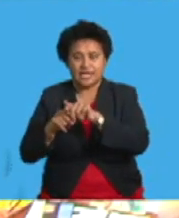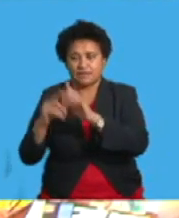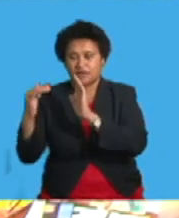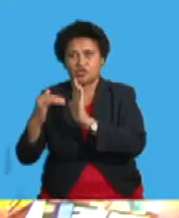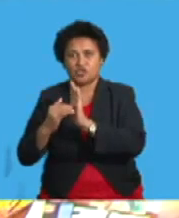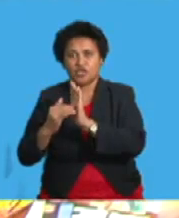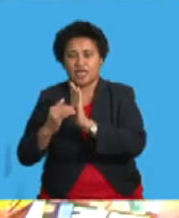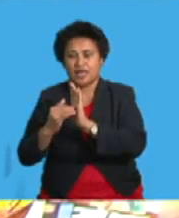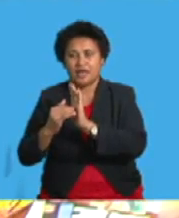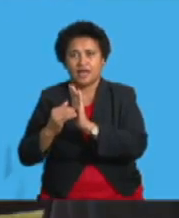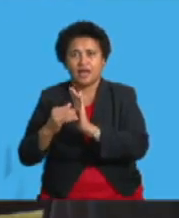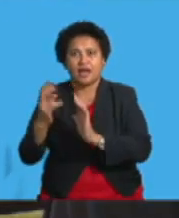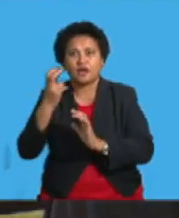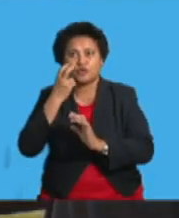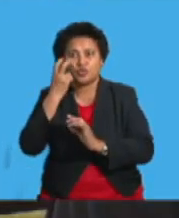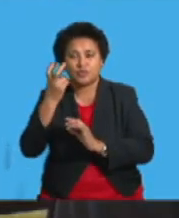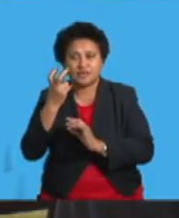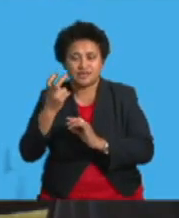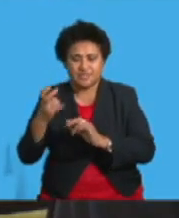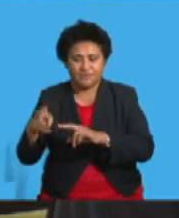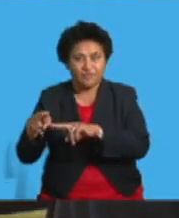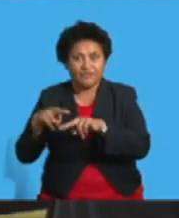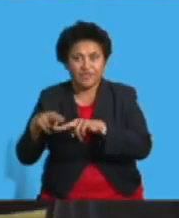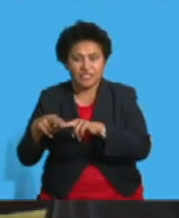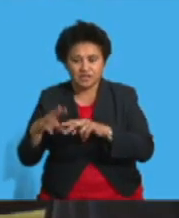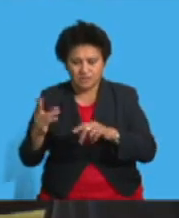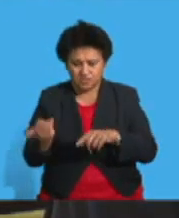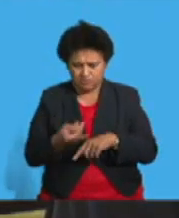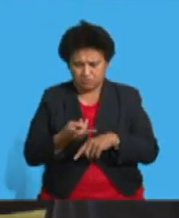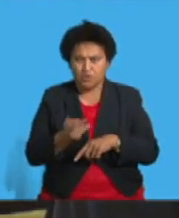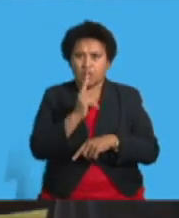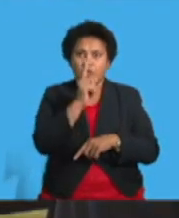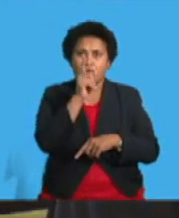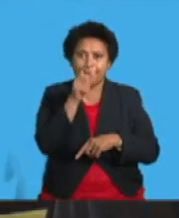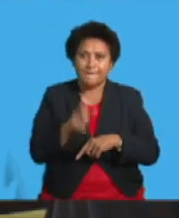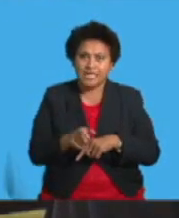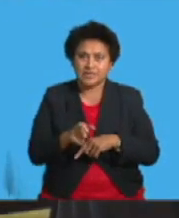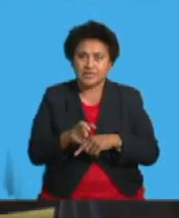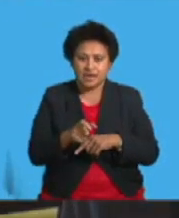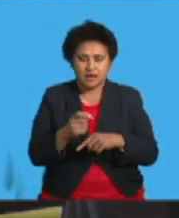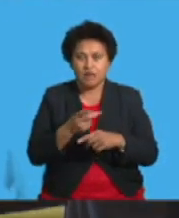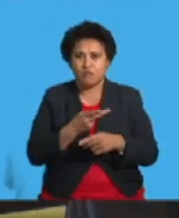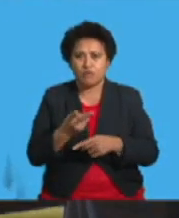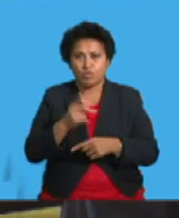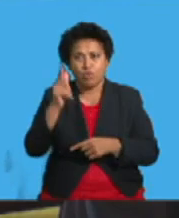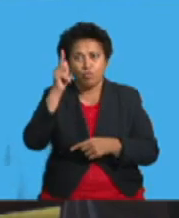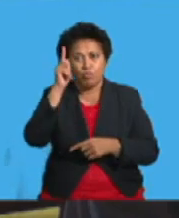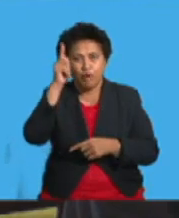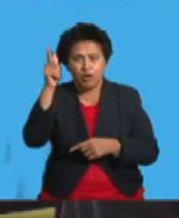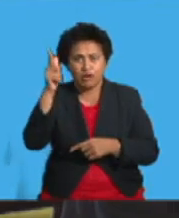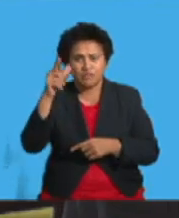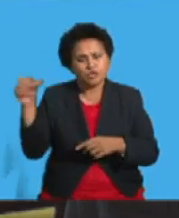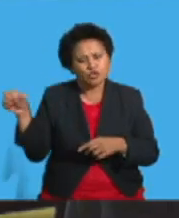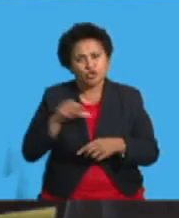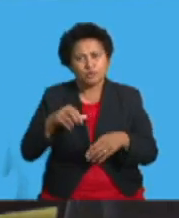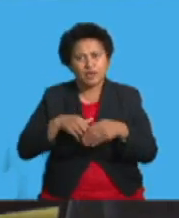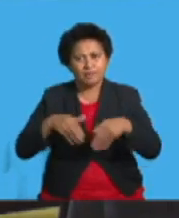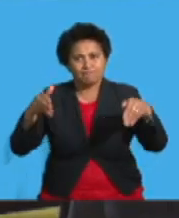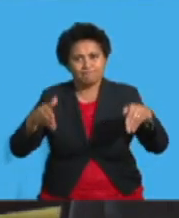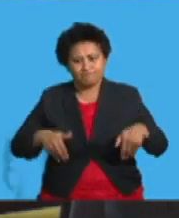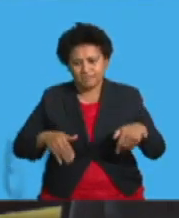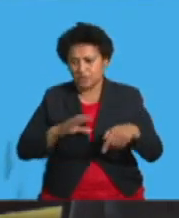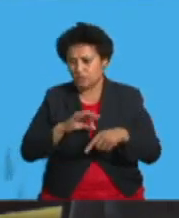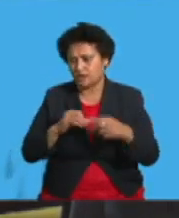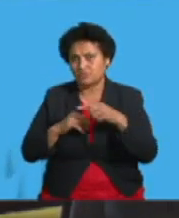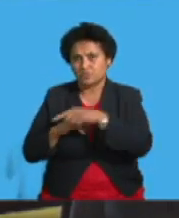office. And the question is about Fiji and airlines serving Fiji and the question of neutrality.